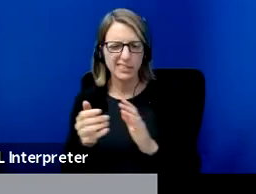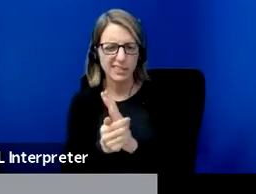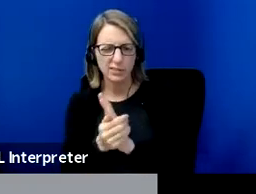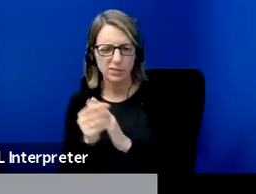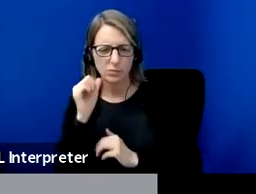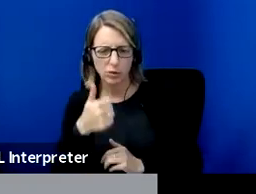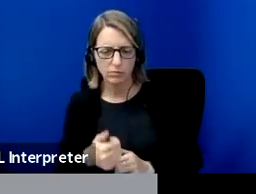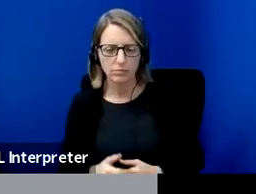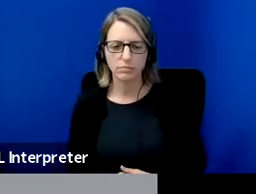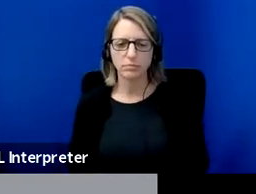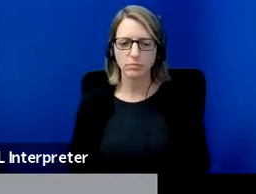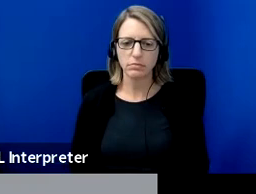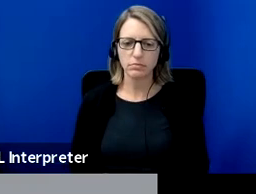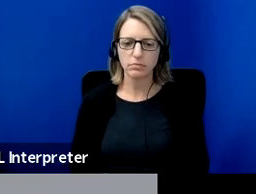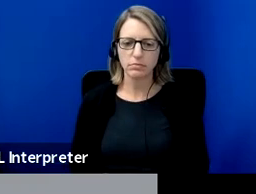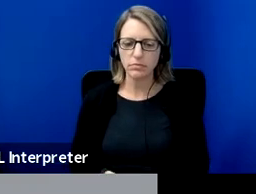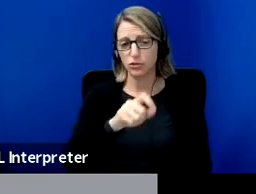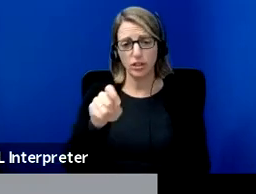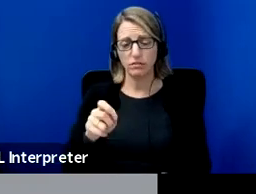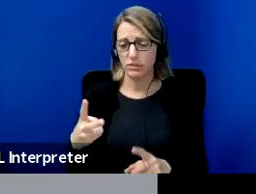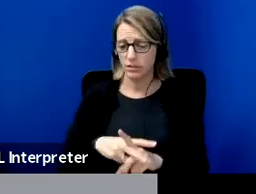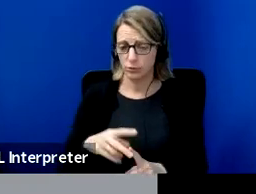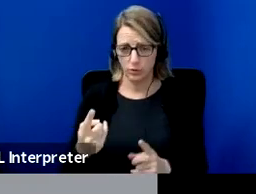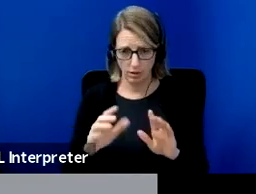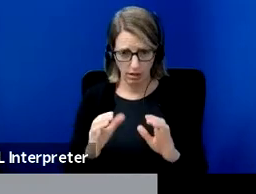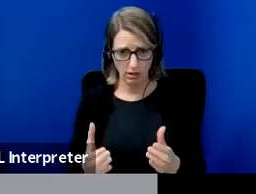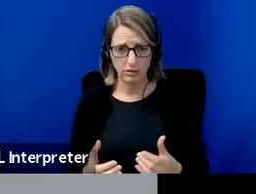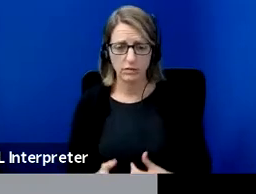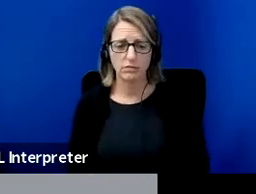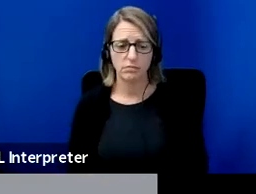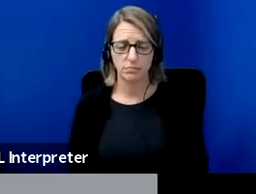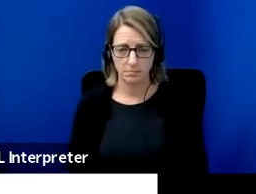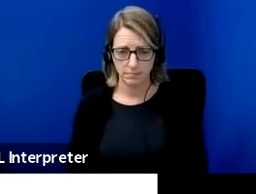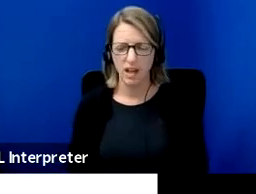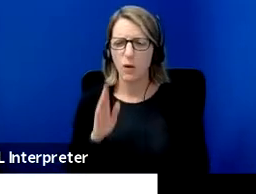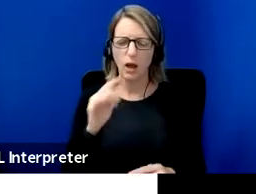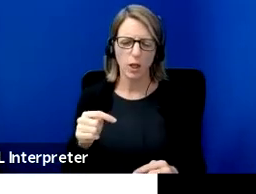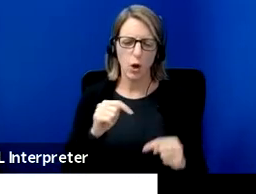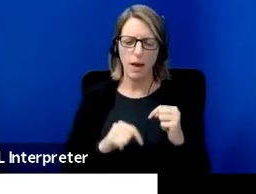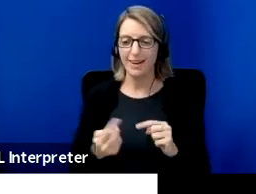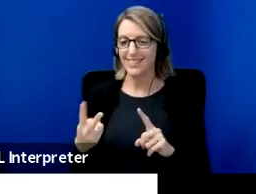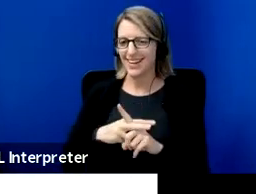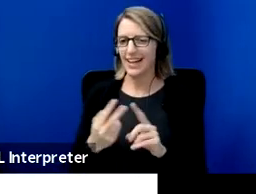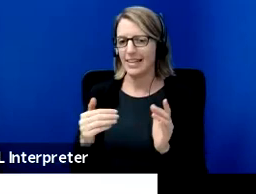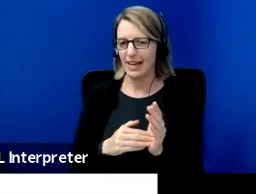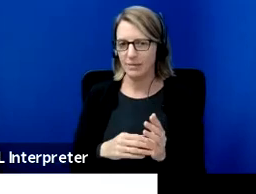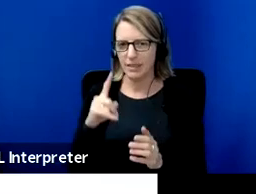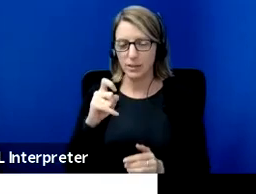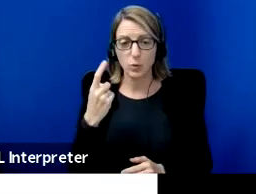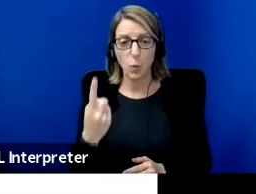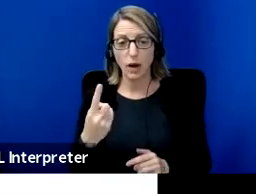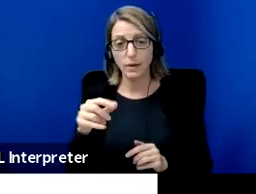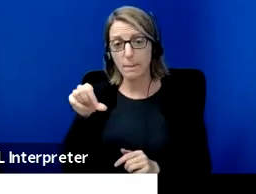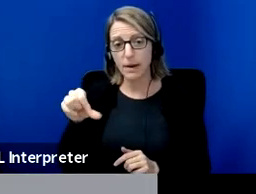check. I assign it to one class. I'm going to actually go back and assign it again because there's a button I forgot to